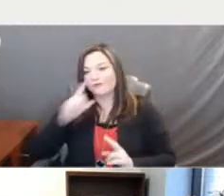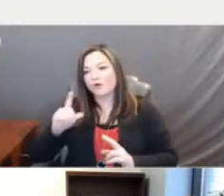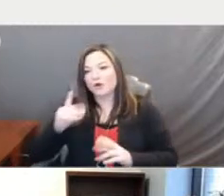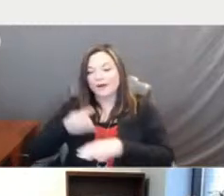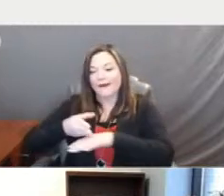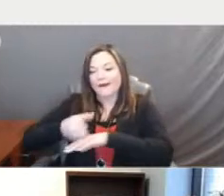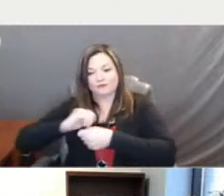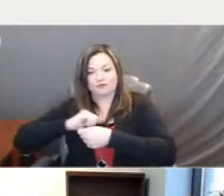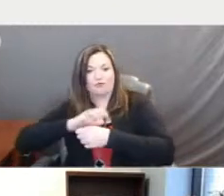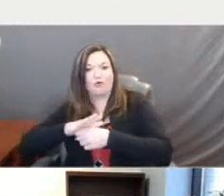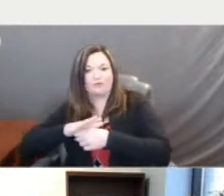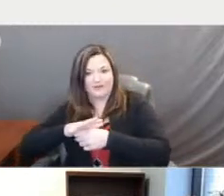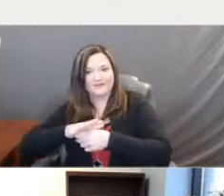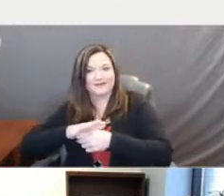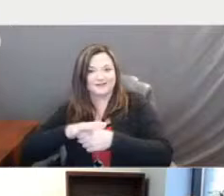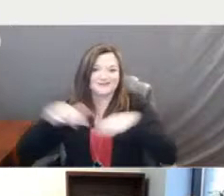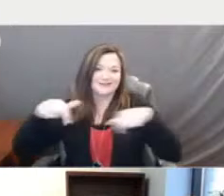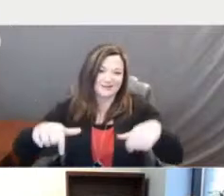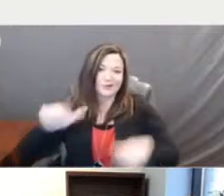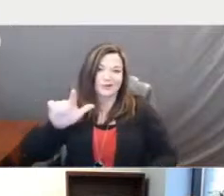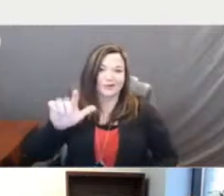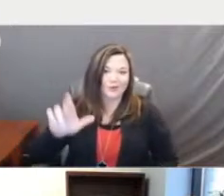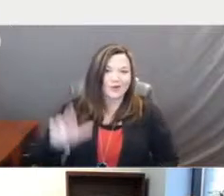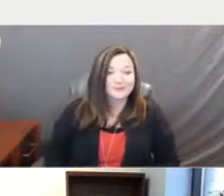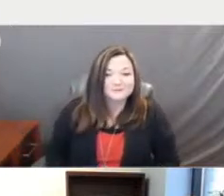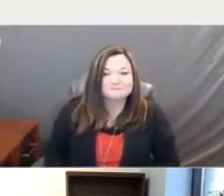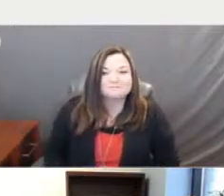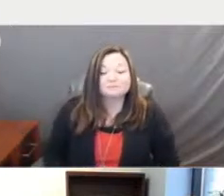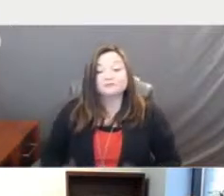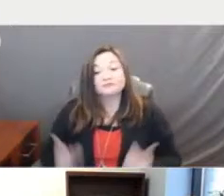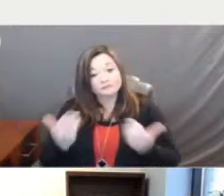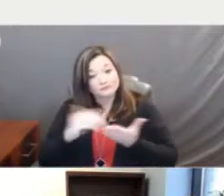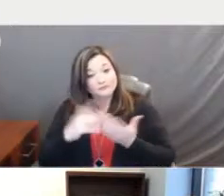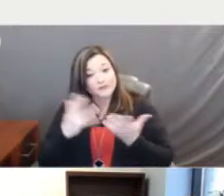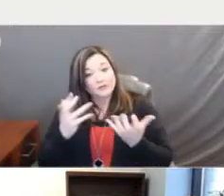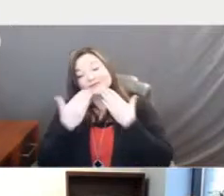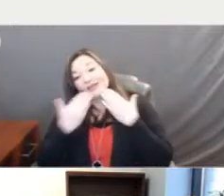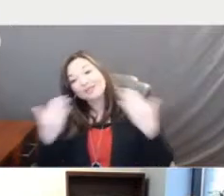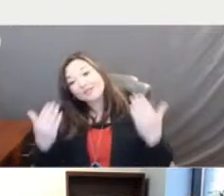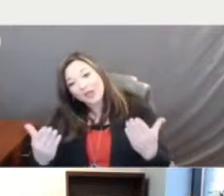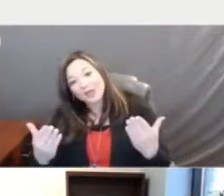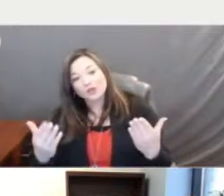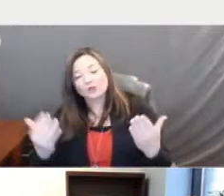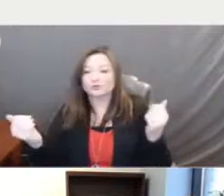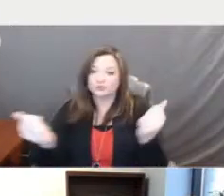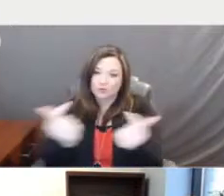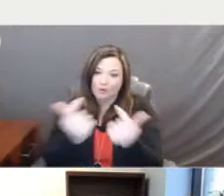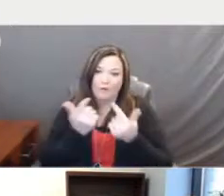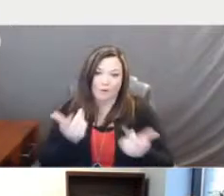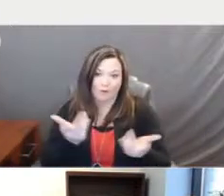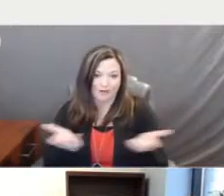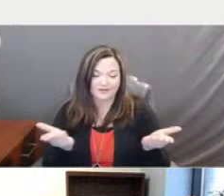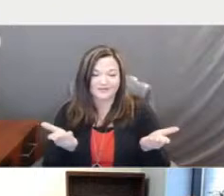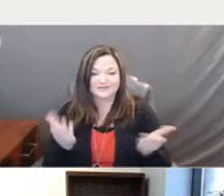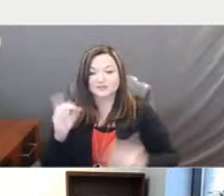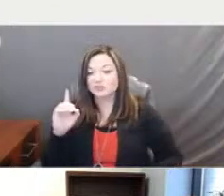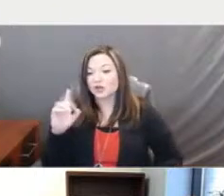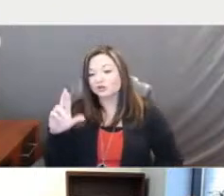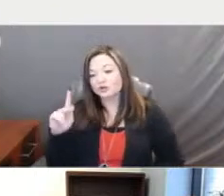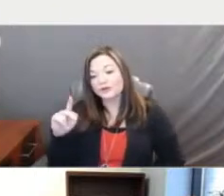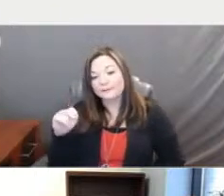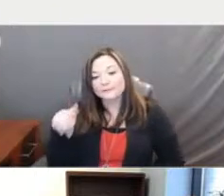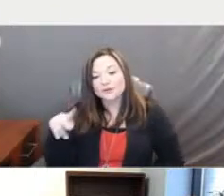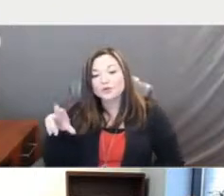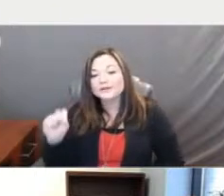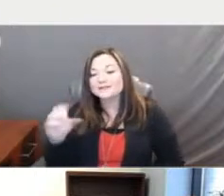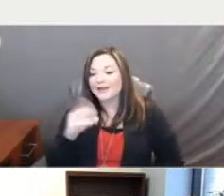era here in the city of Little Rock. So again, I want to say thank you to everyone, from Dr. Capiris and every member